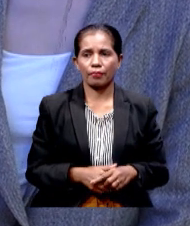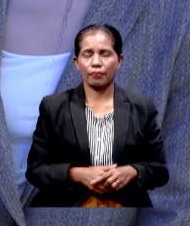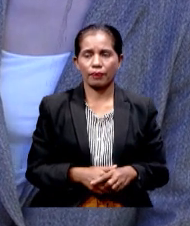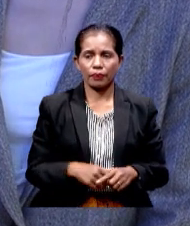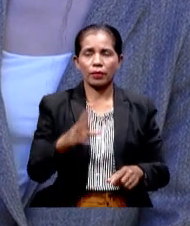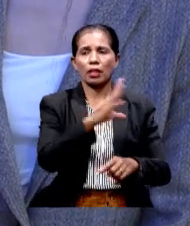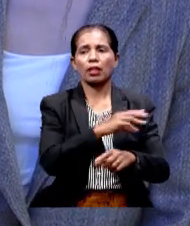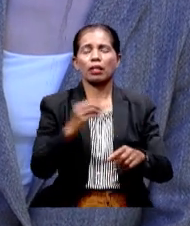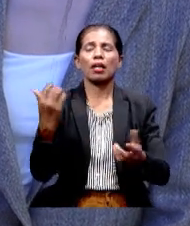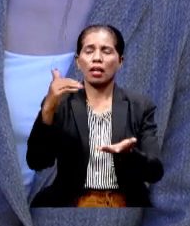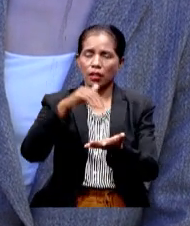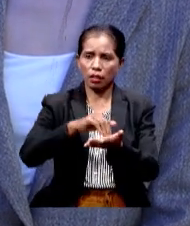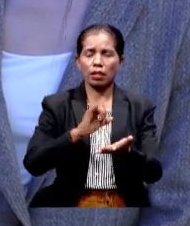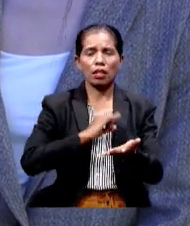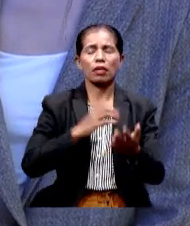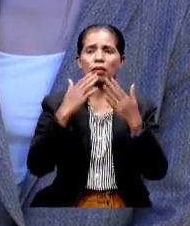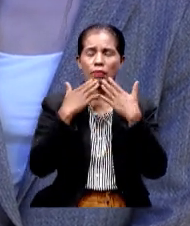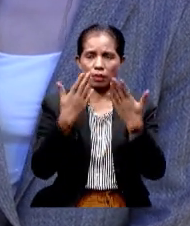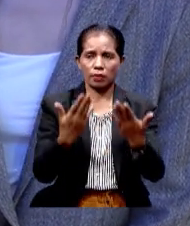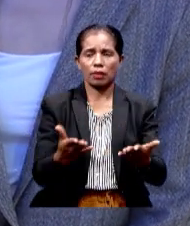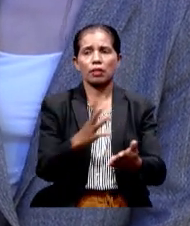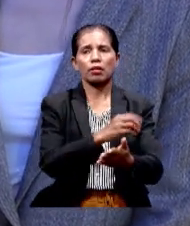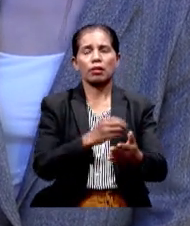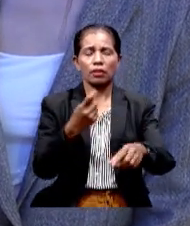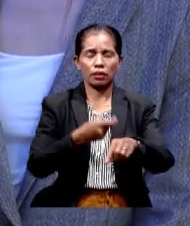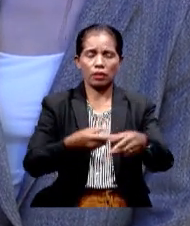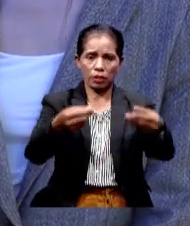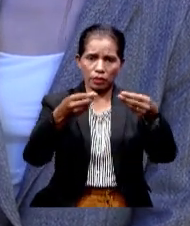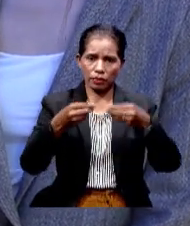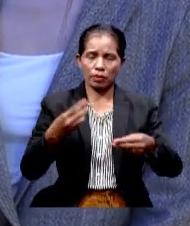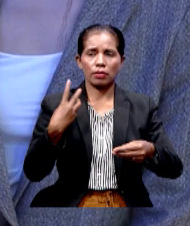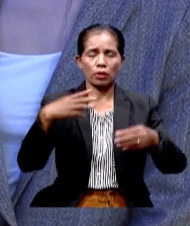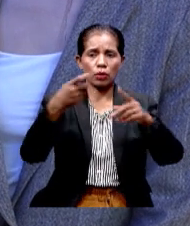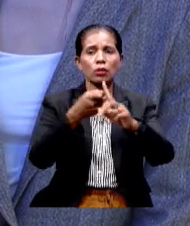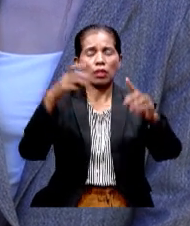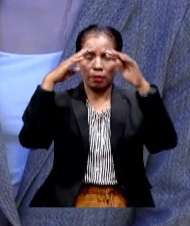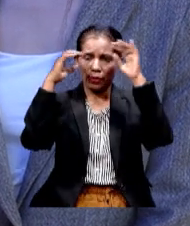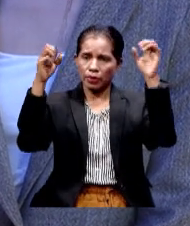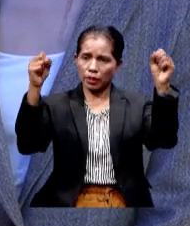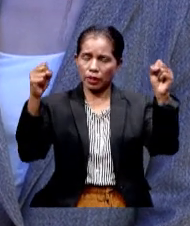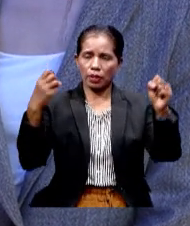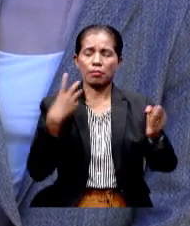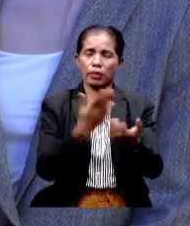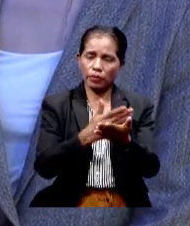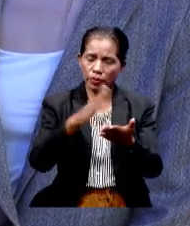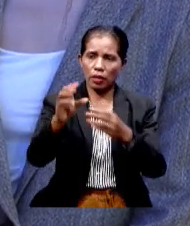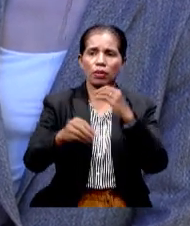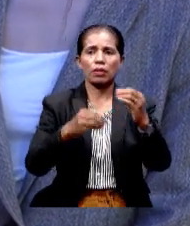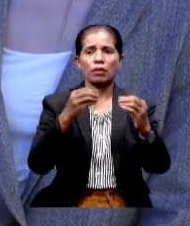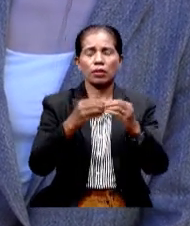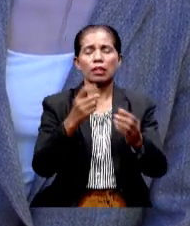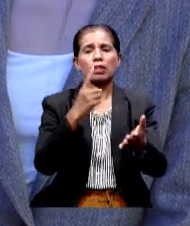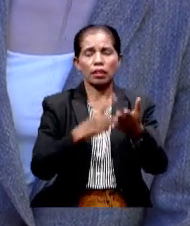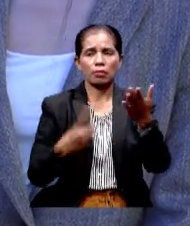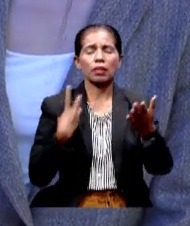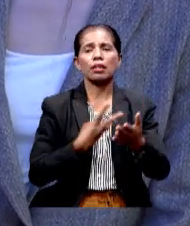And again, I want to thank the valuable time that was given by the president in sharing with us some of his views